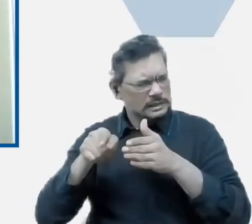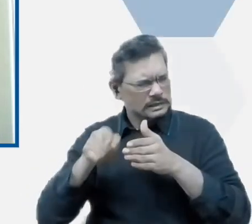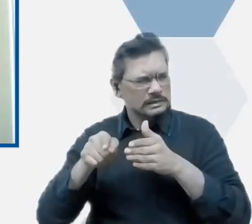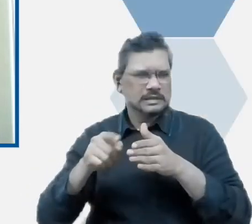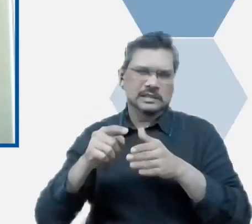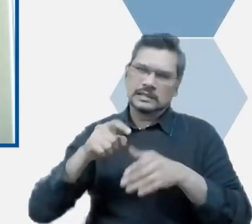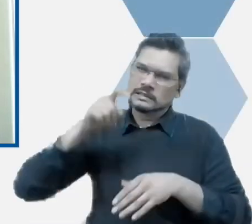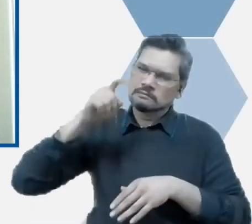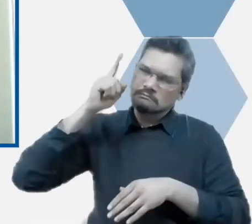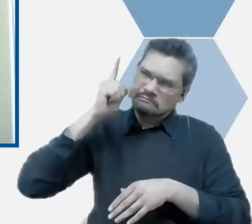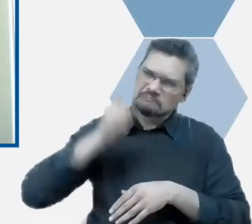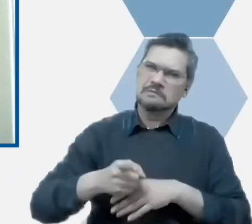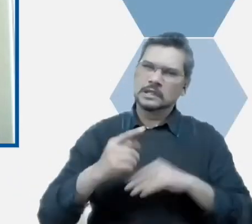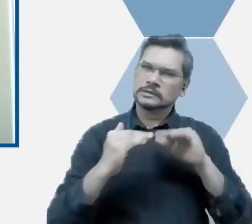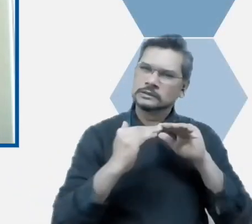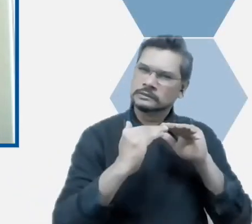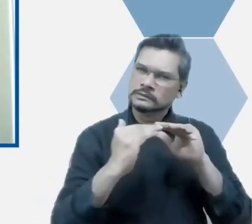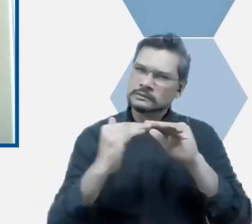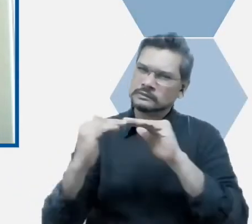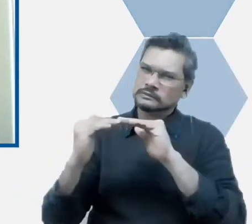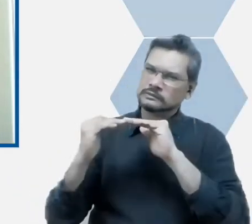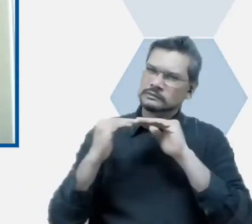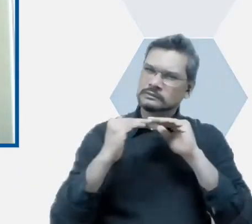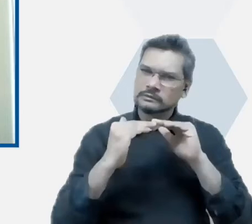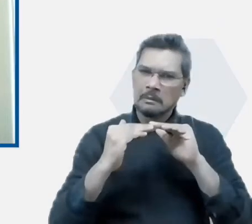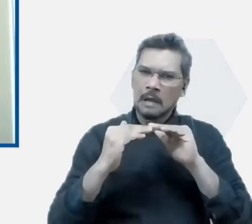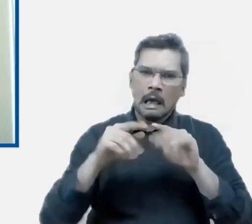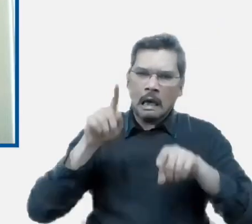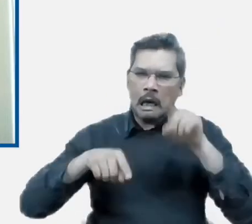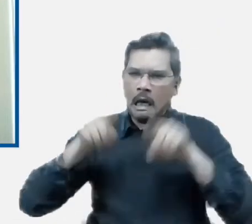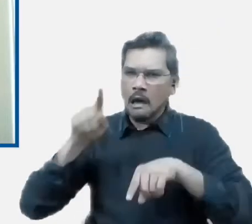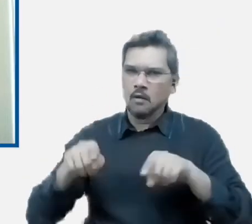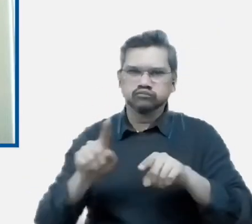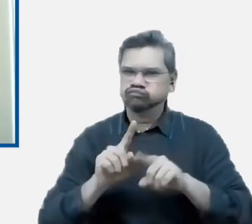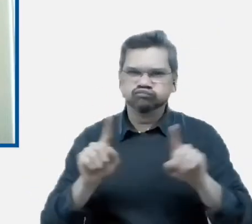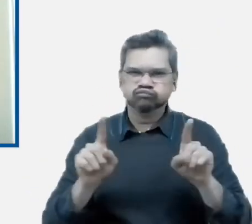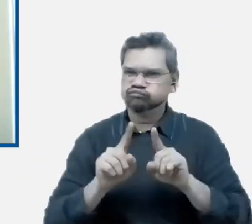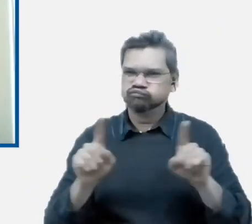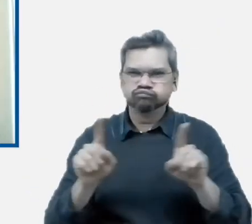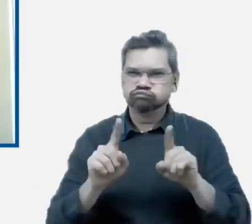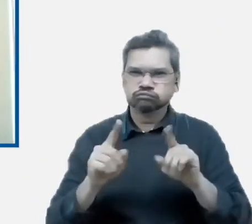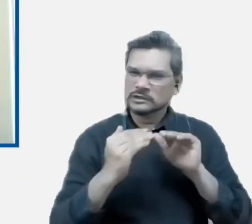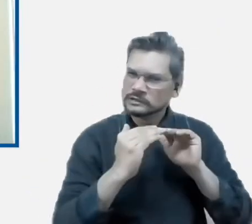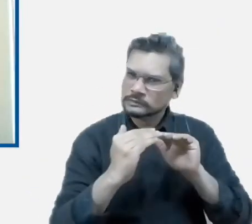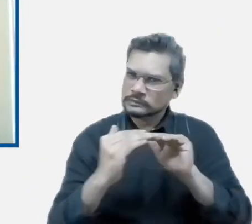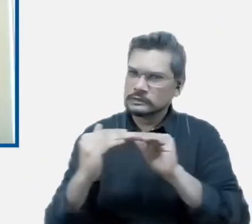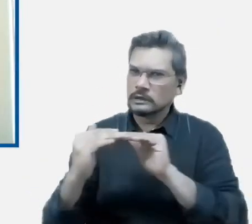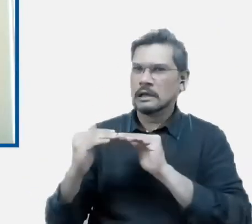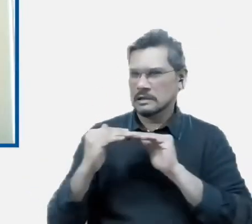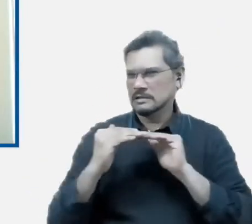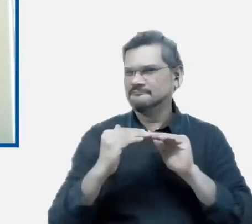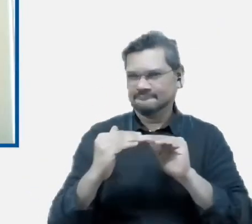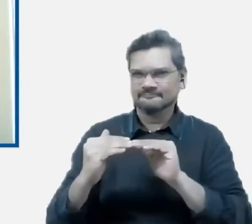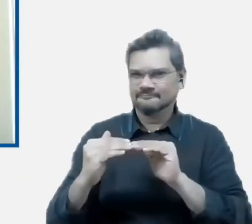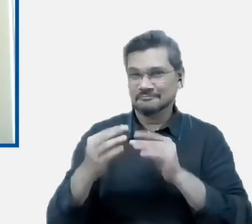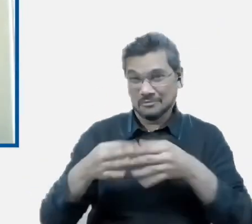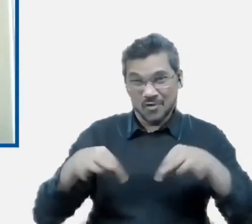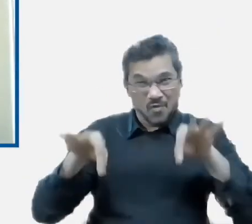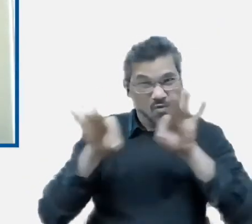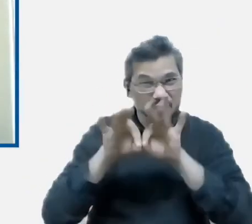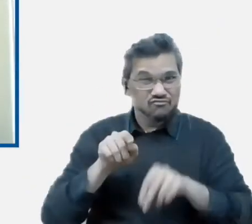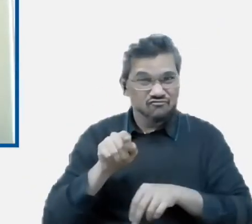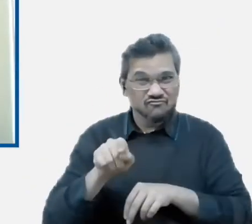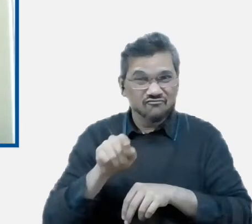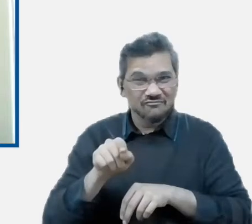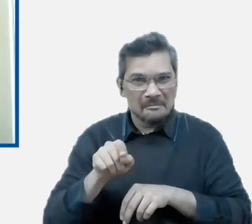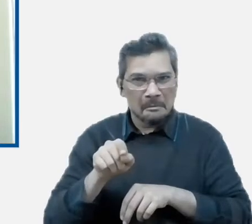to be harmonized as well. So please, if any of you are interested in, can respond